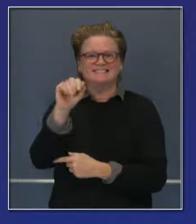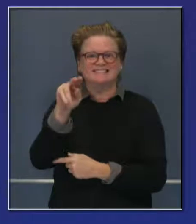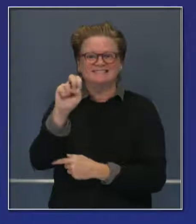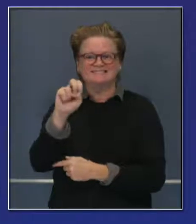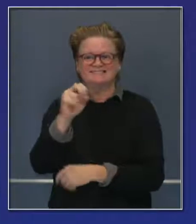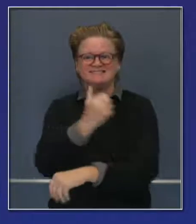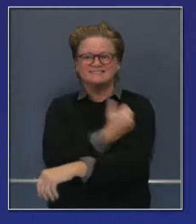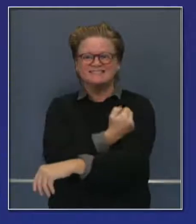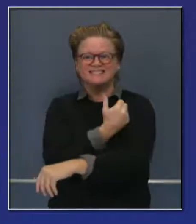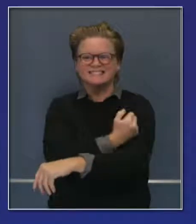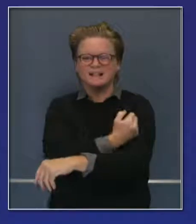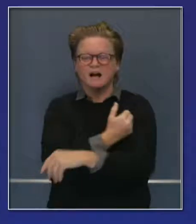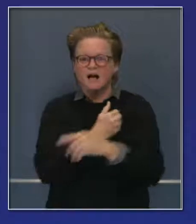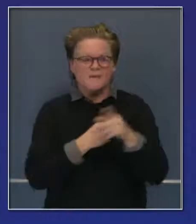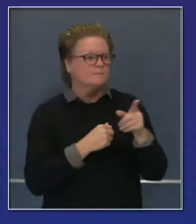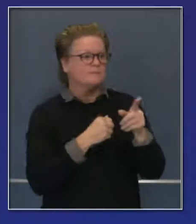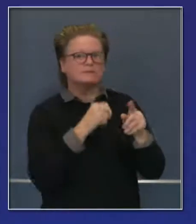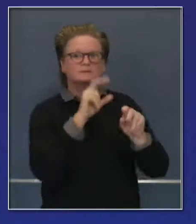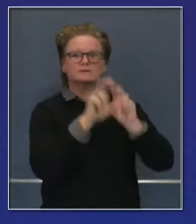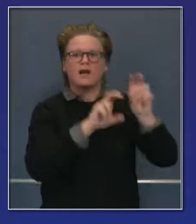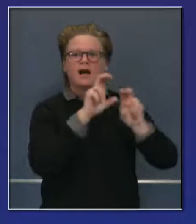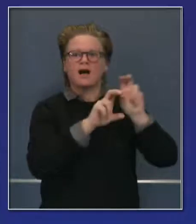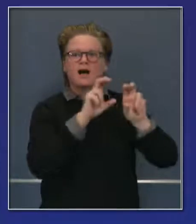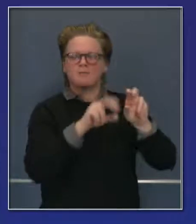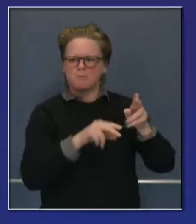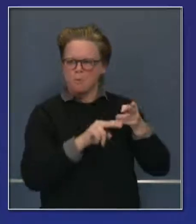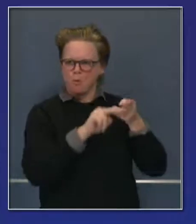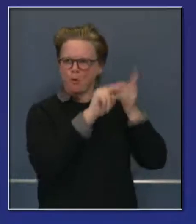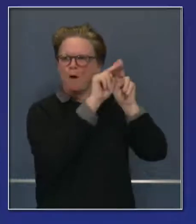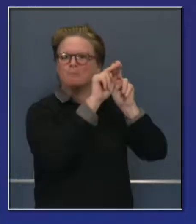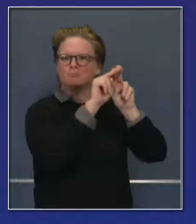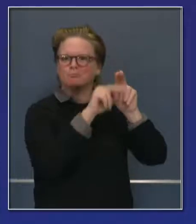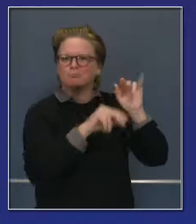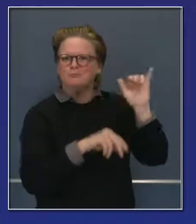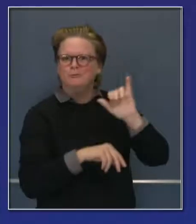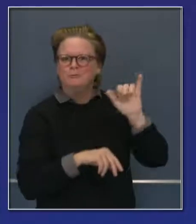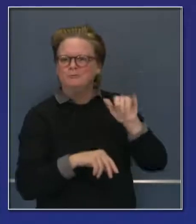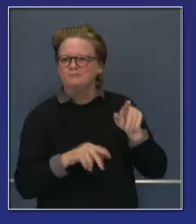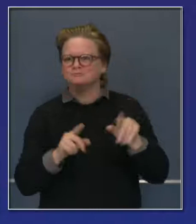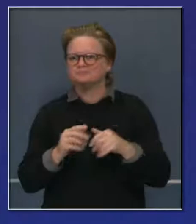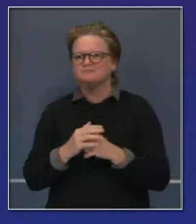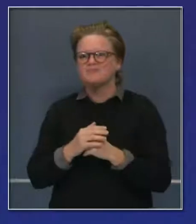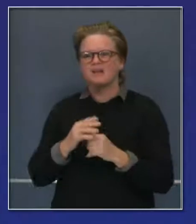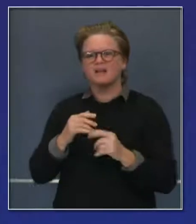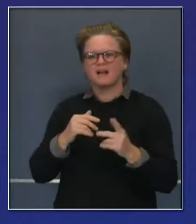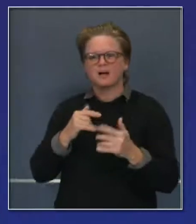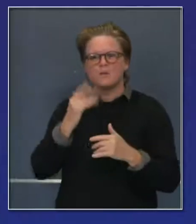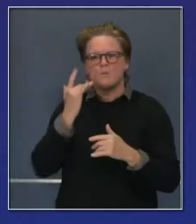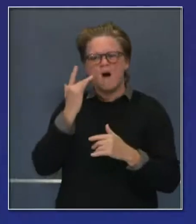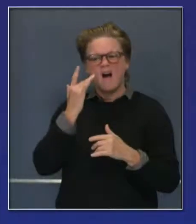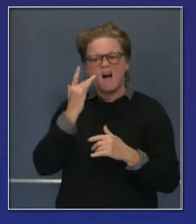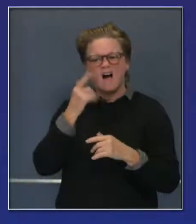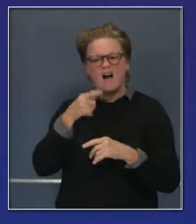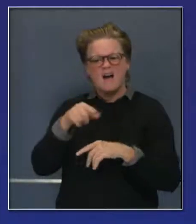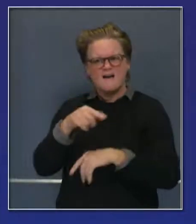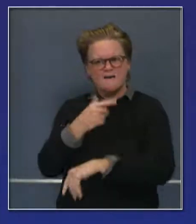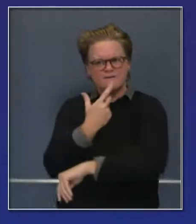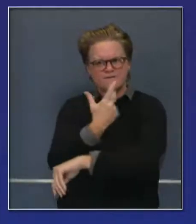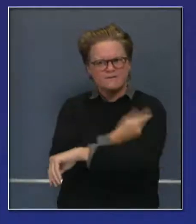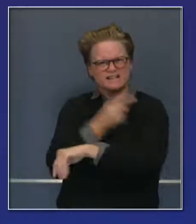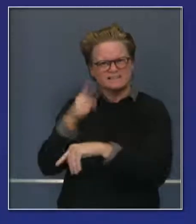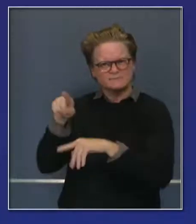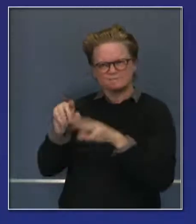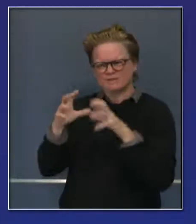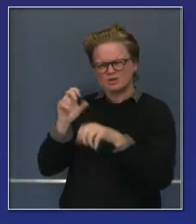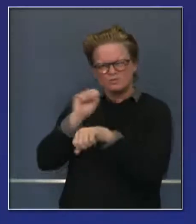announcement. No one was surprised that Pfizer's efforts on vaccine, we've talked about them on multiple occasions here at our weekly